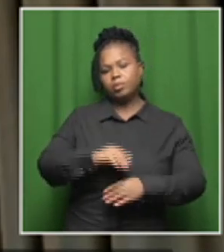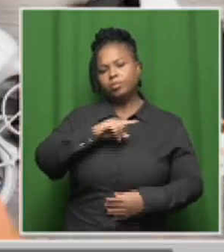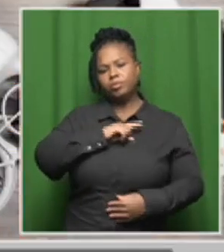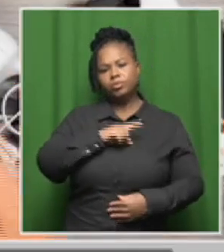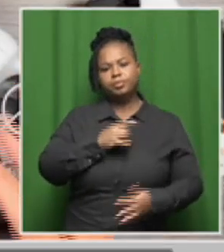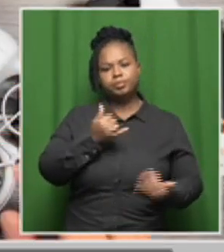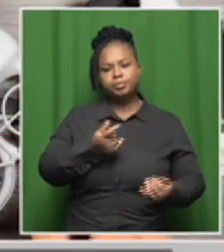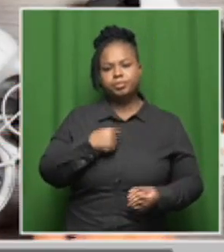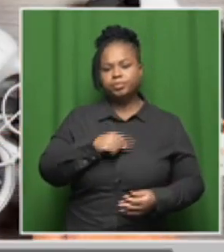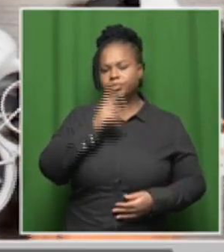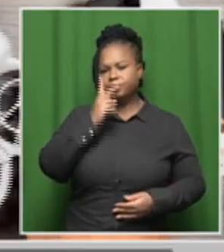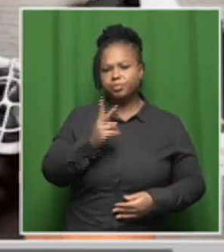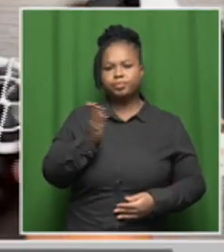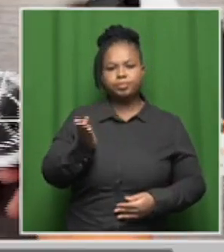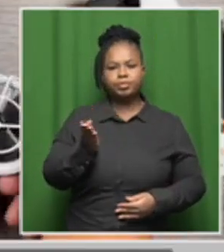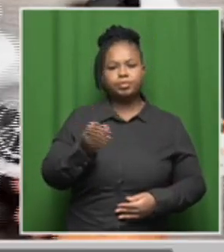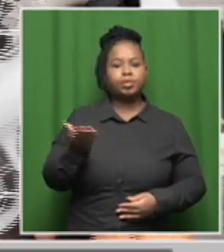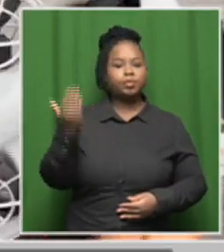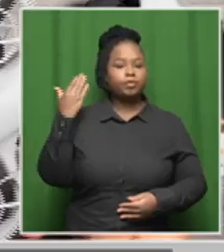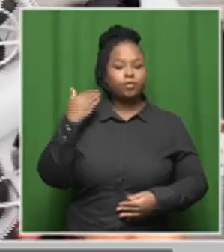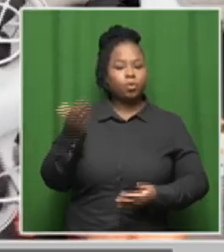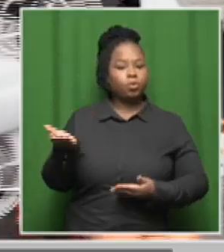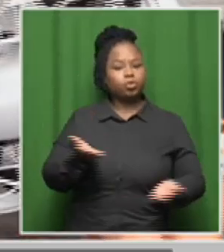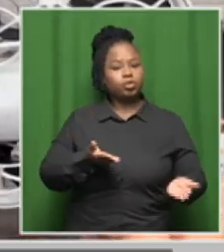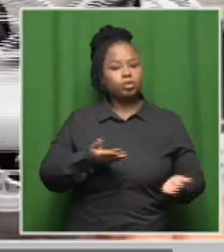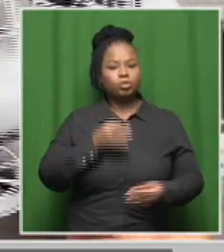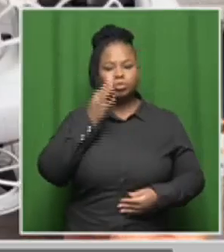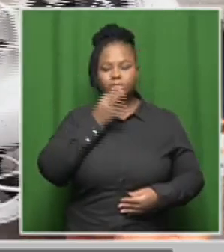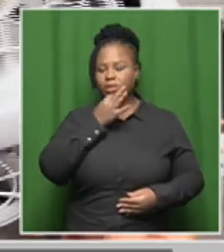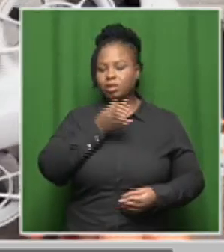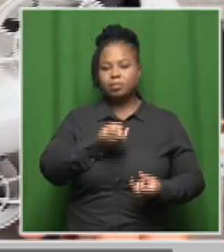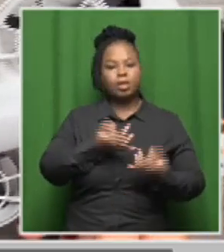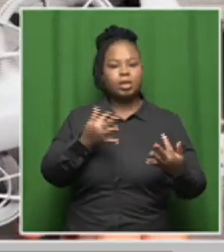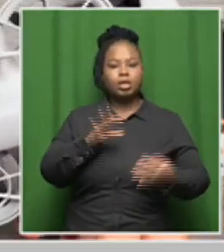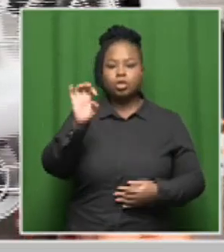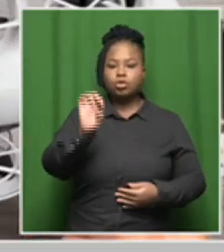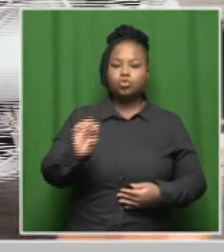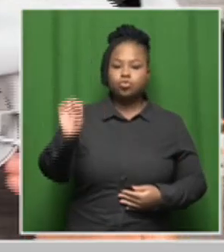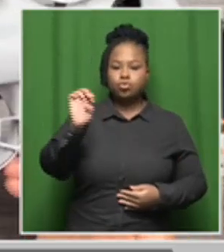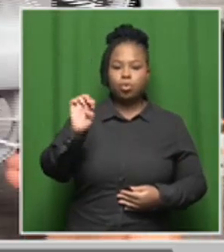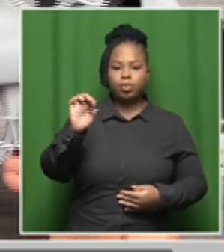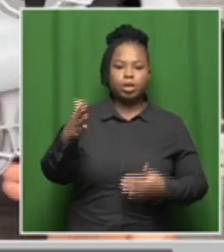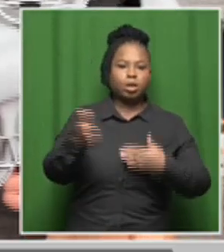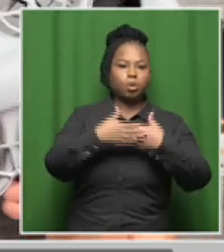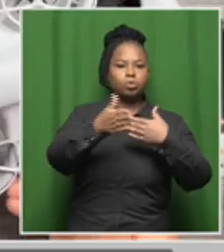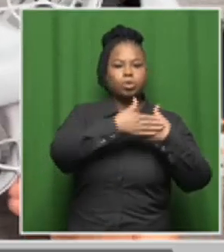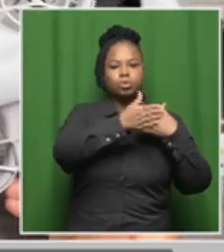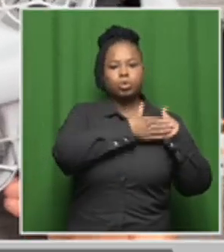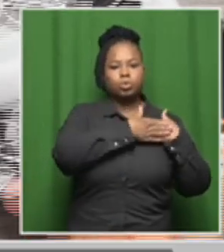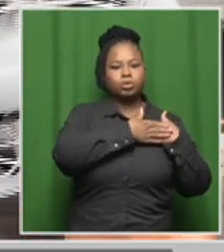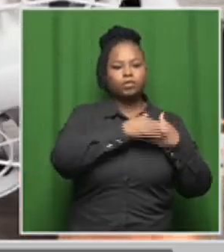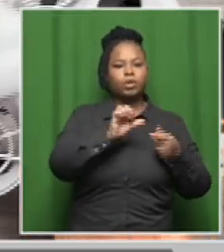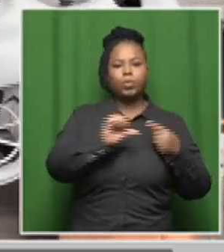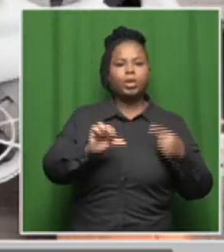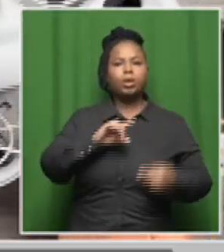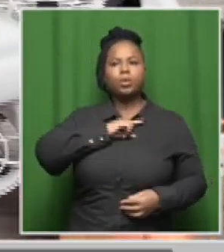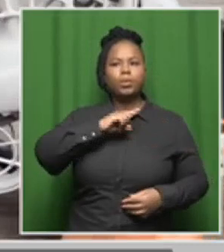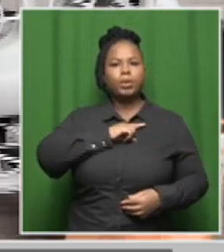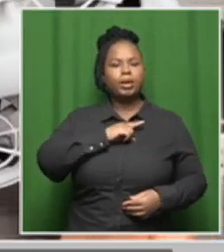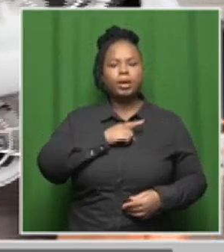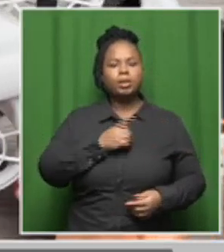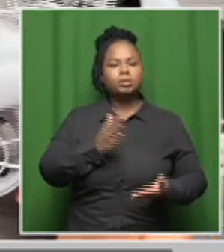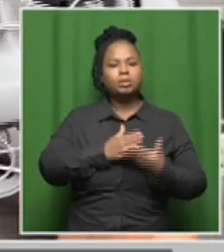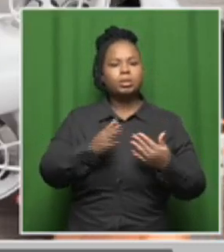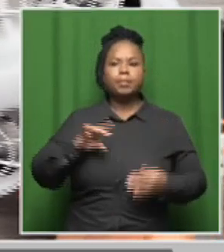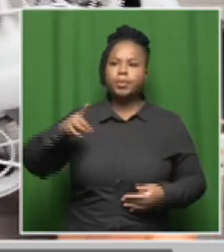we've seen, or as you said in the introduction, many airports in Europe have recently been closed over the past week for unauthorized